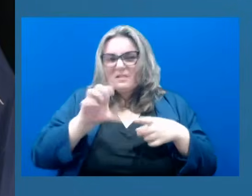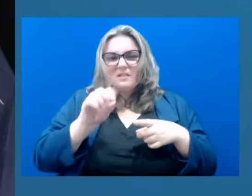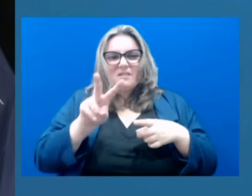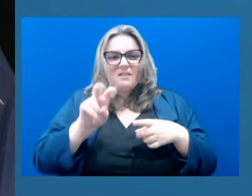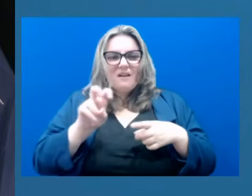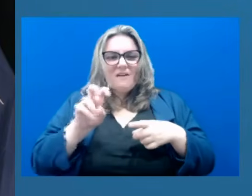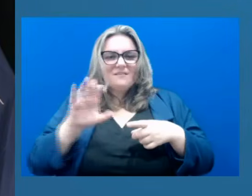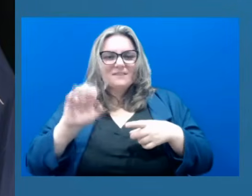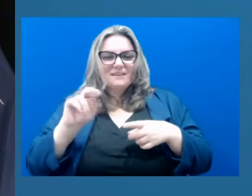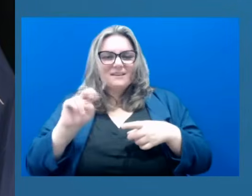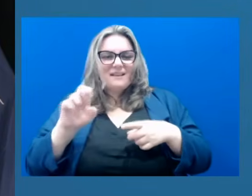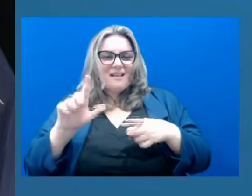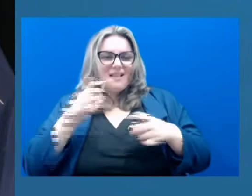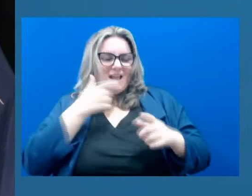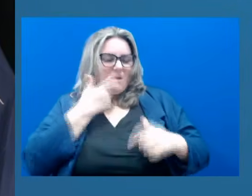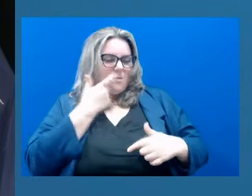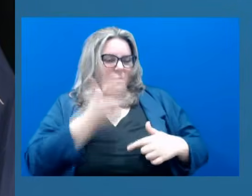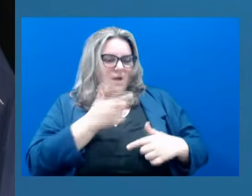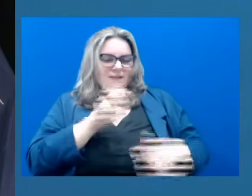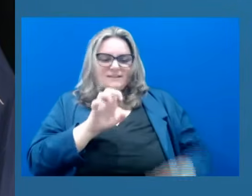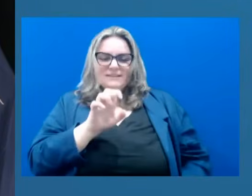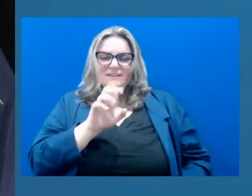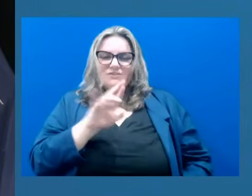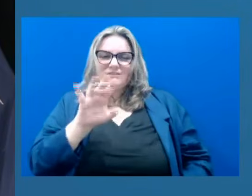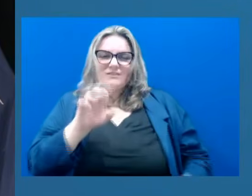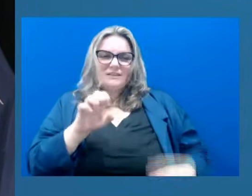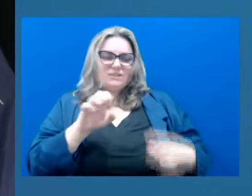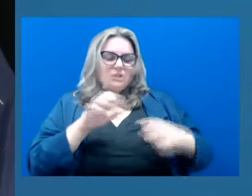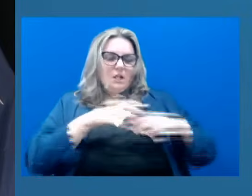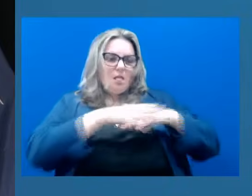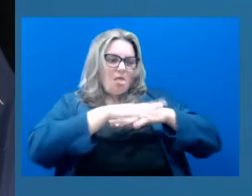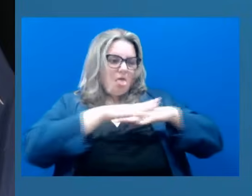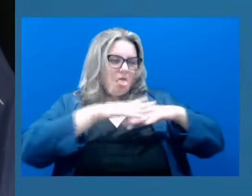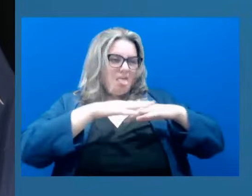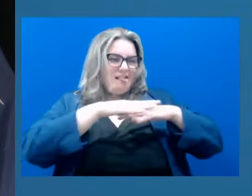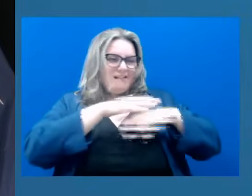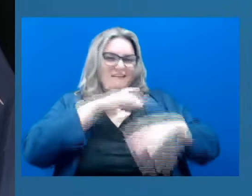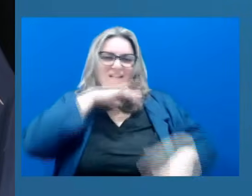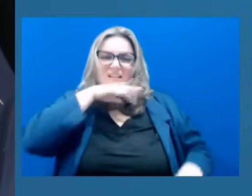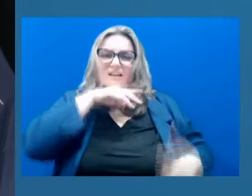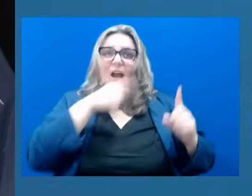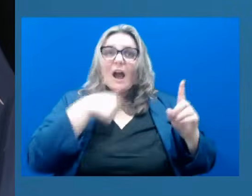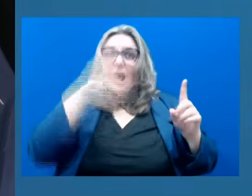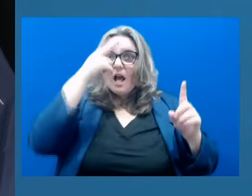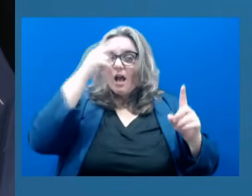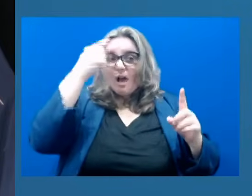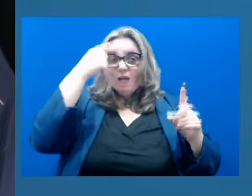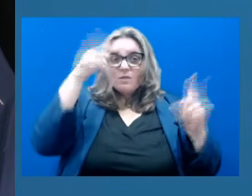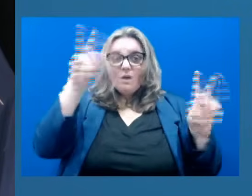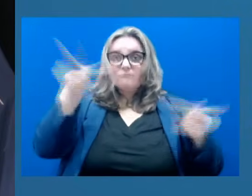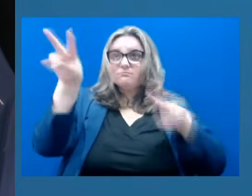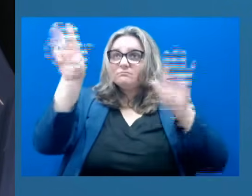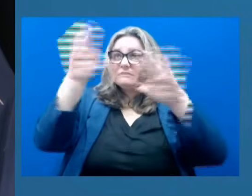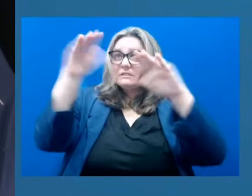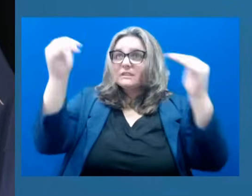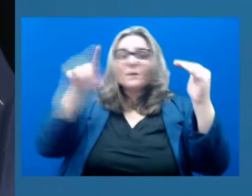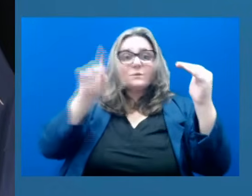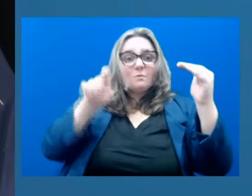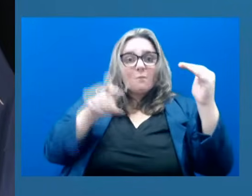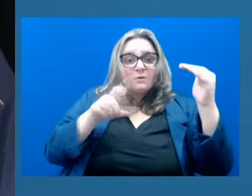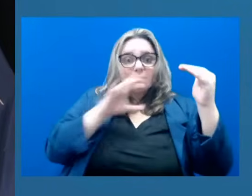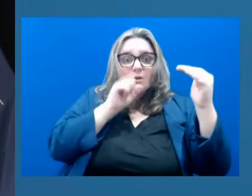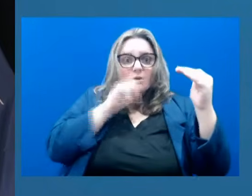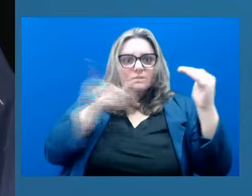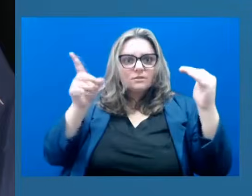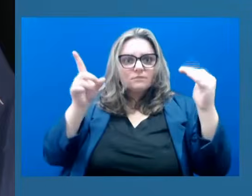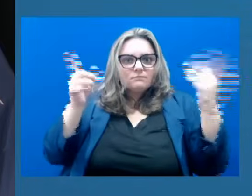become polluted. I thought the sky was supposed to be orange, because seriously, like, that skies were orange. The smokestacks were just billowing all this smoke out, and no